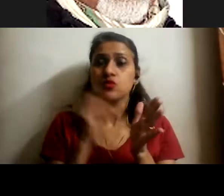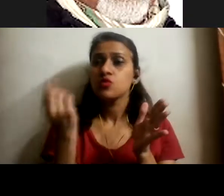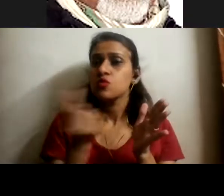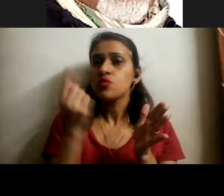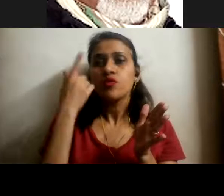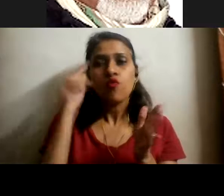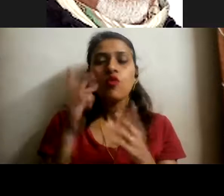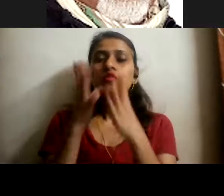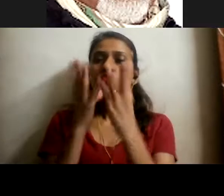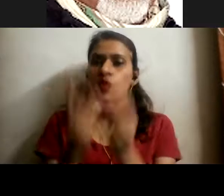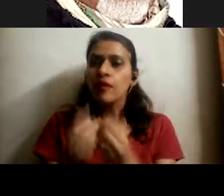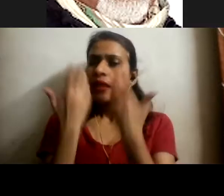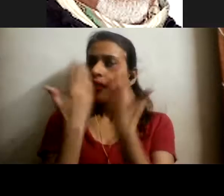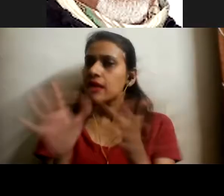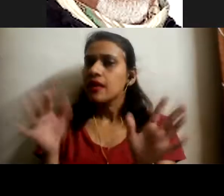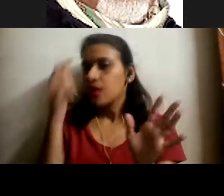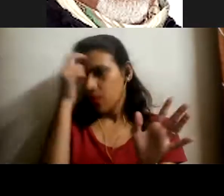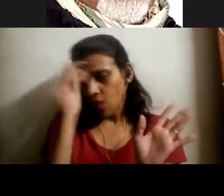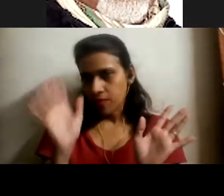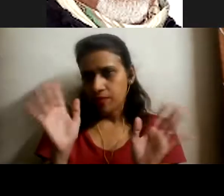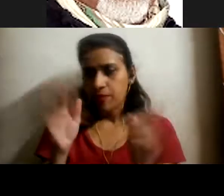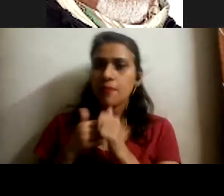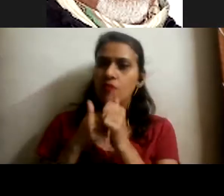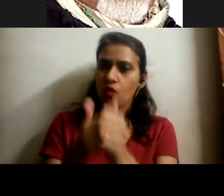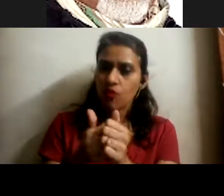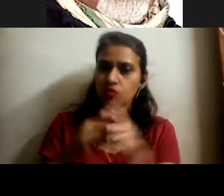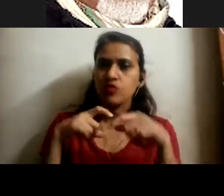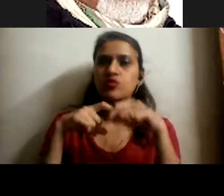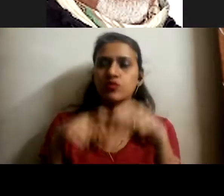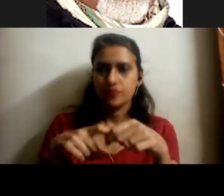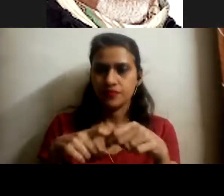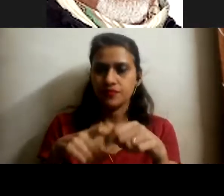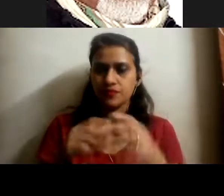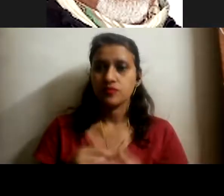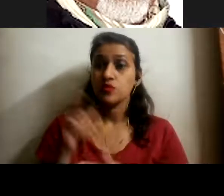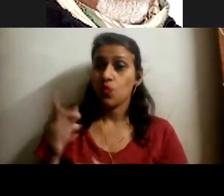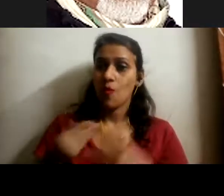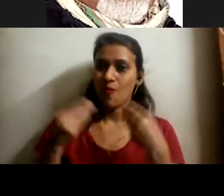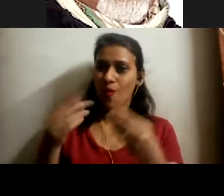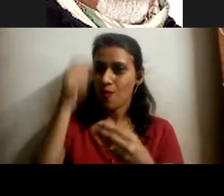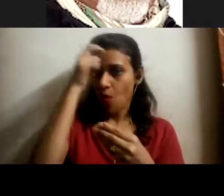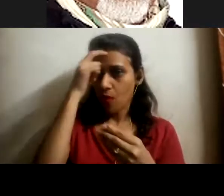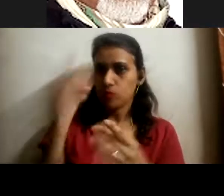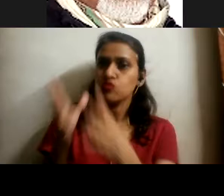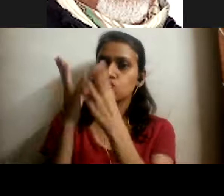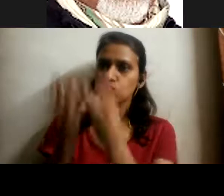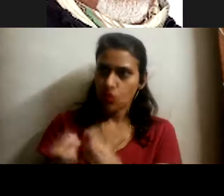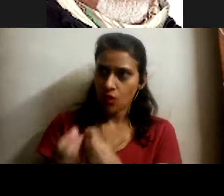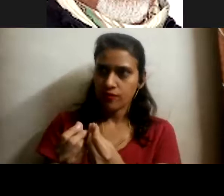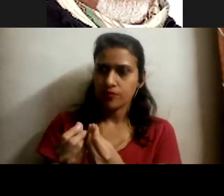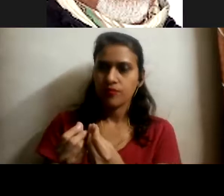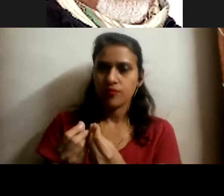solve any problem based question. If you are given a problem to solve,